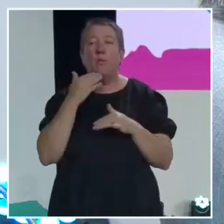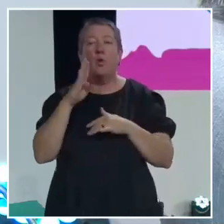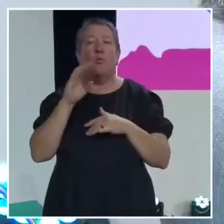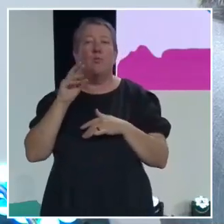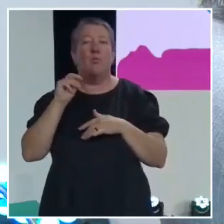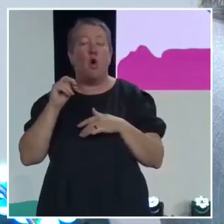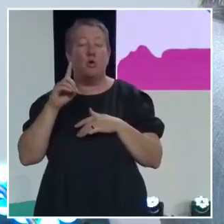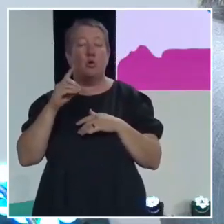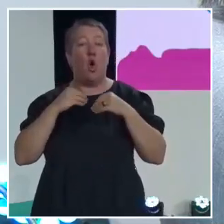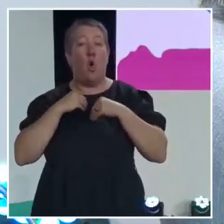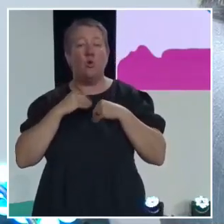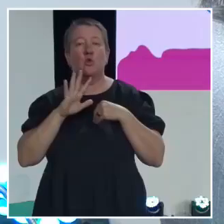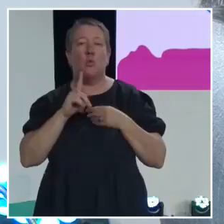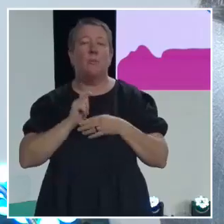higher